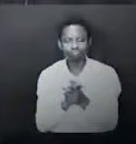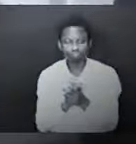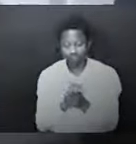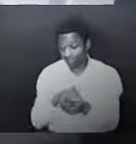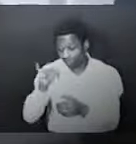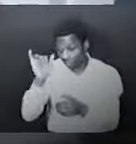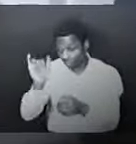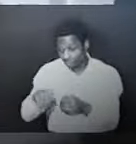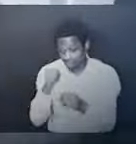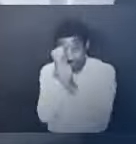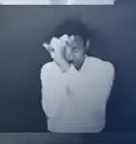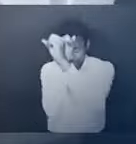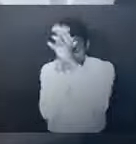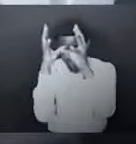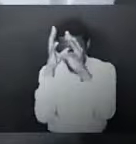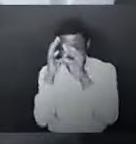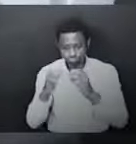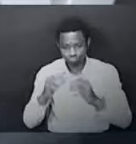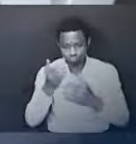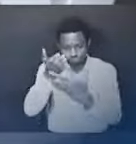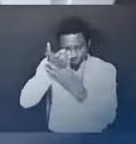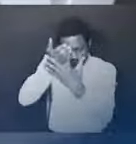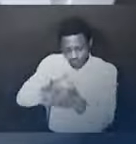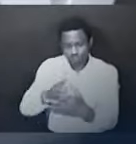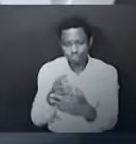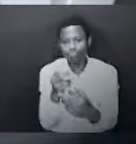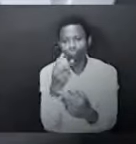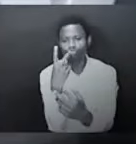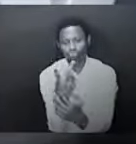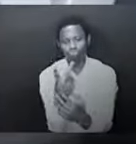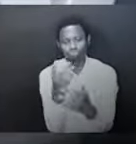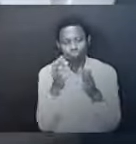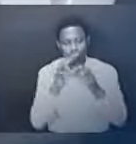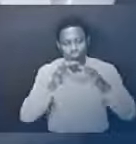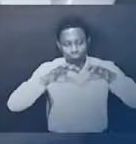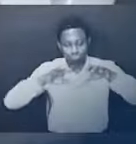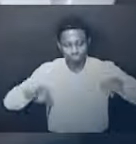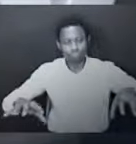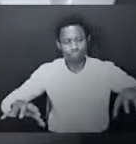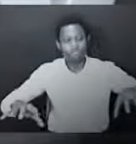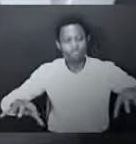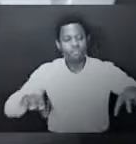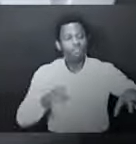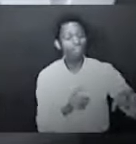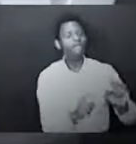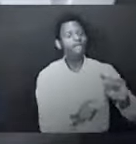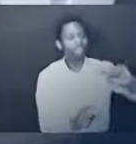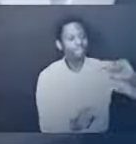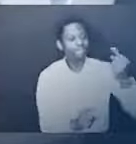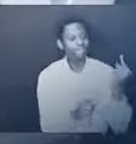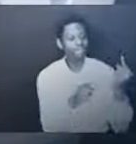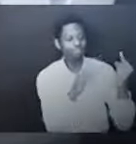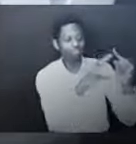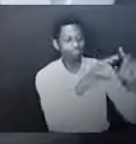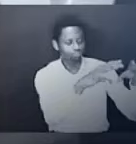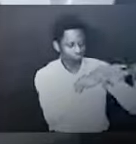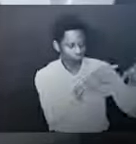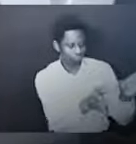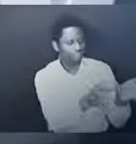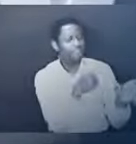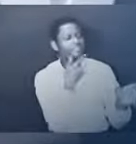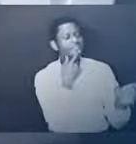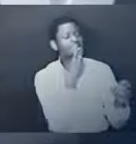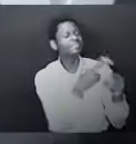halves. Now the first half was We named it